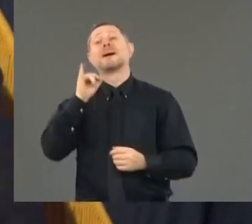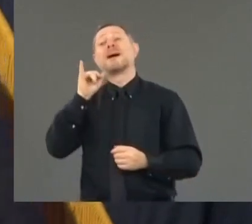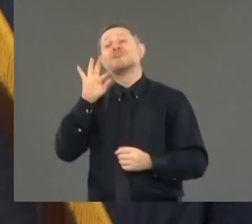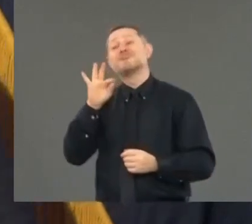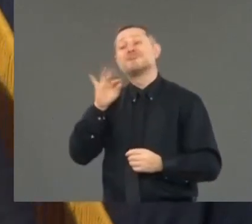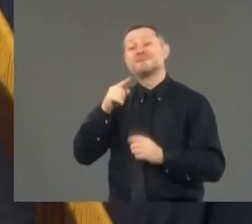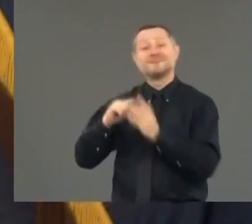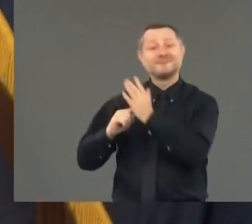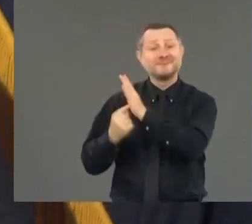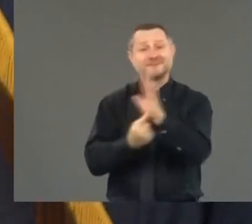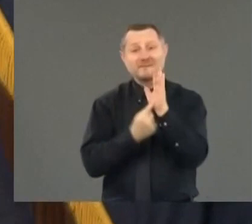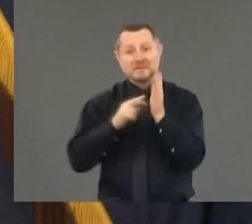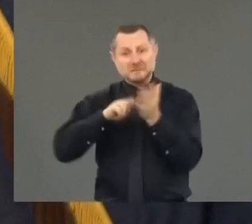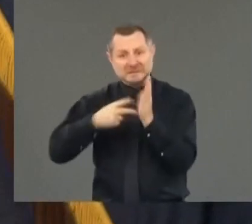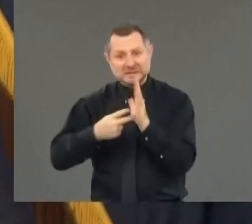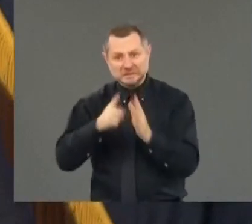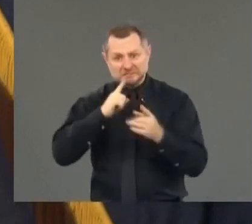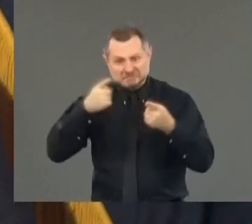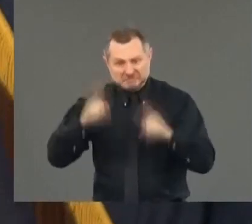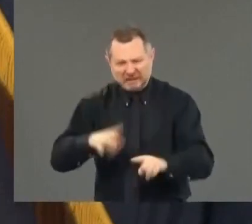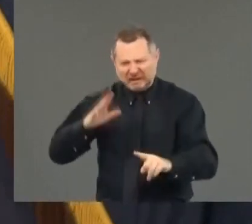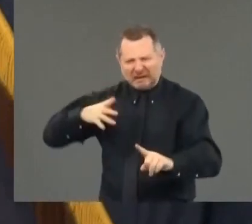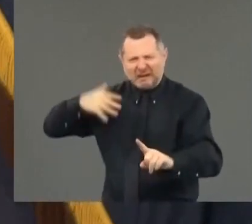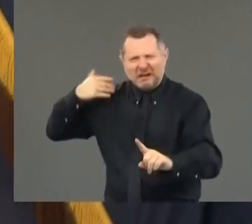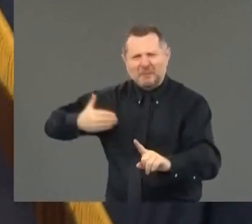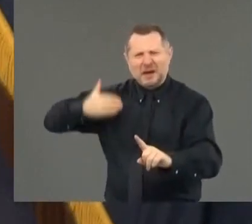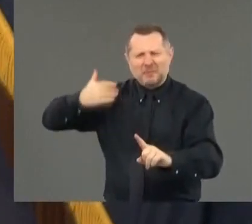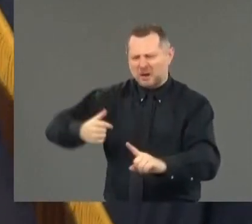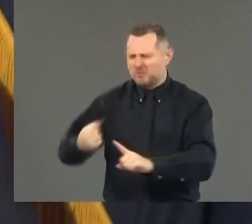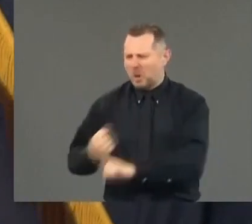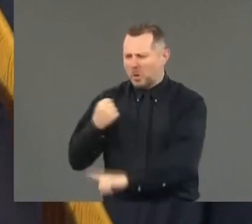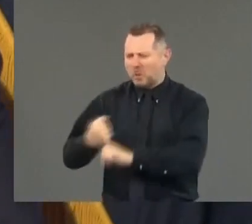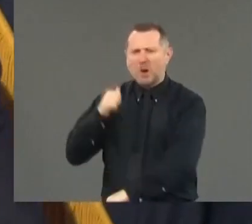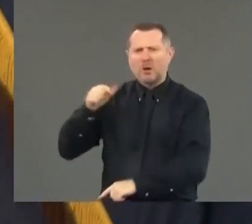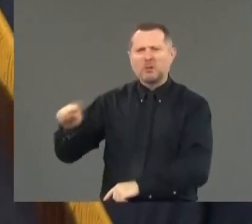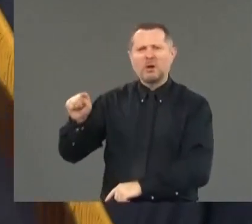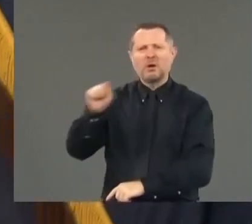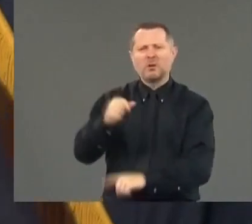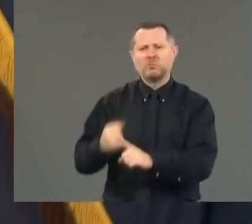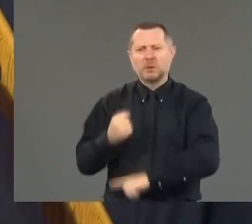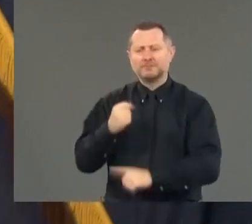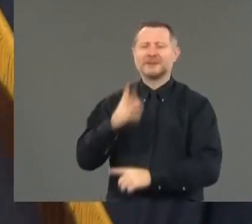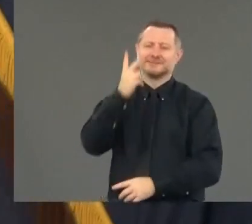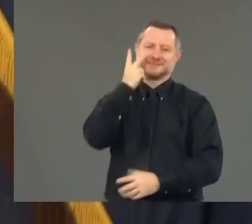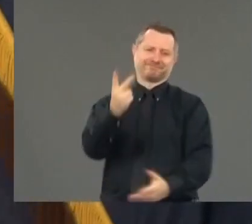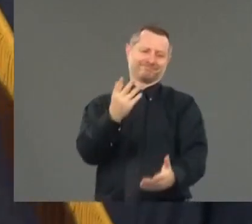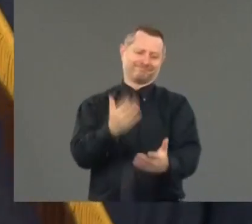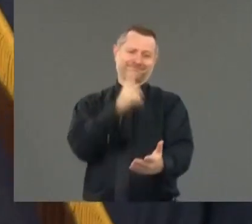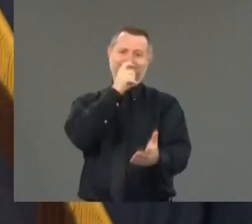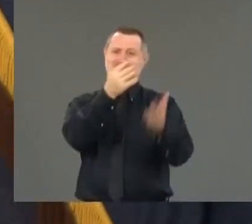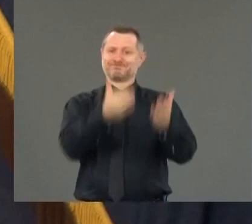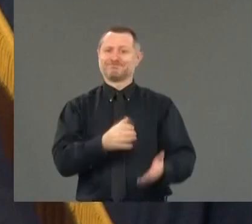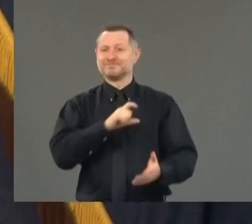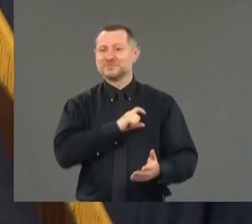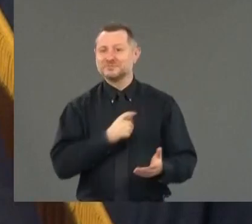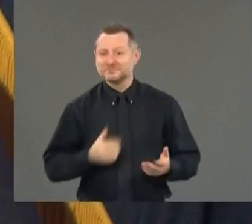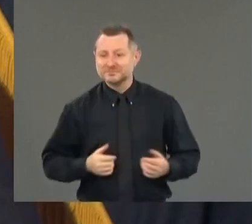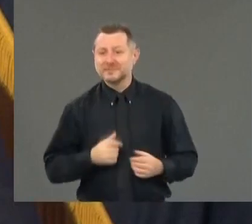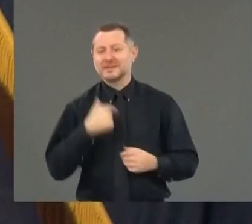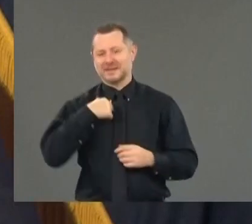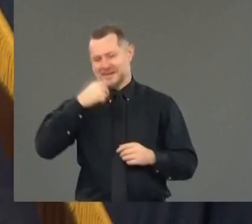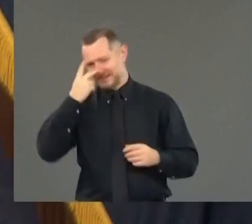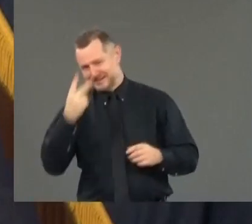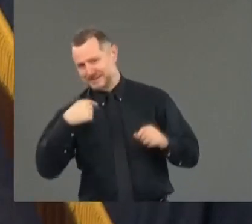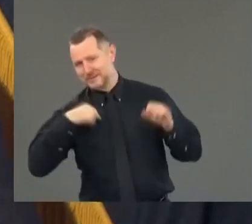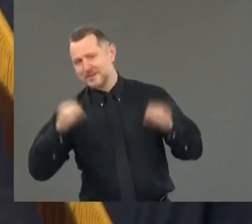find out there's been a pattern, that's also informative, right? These are changes that can be made and should